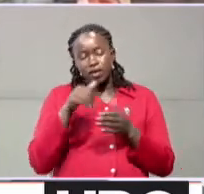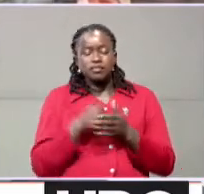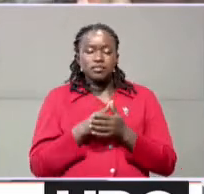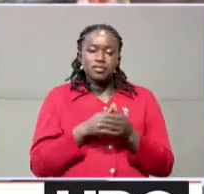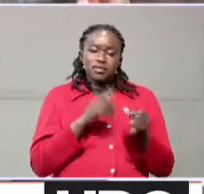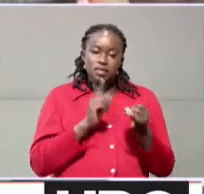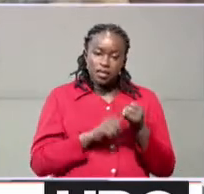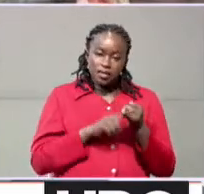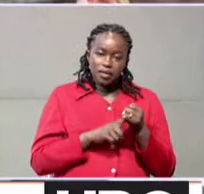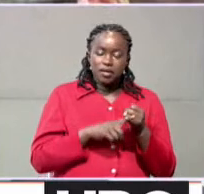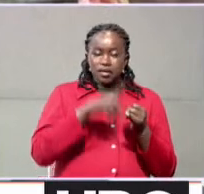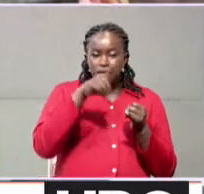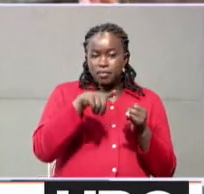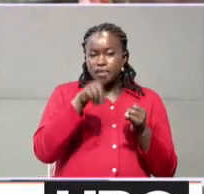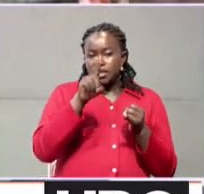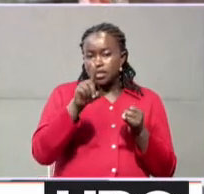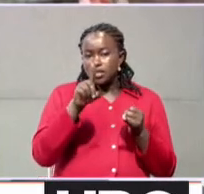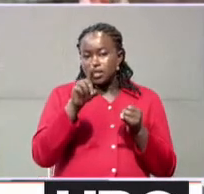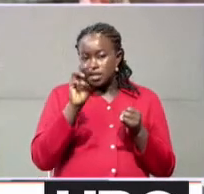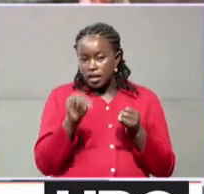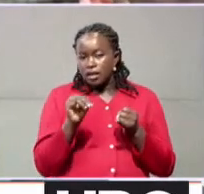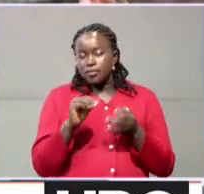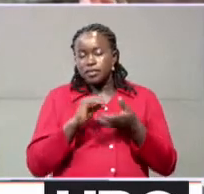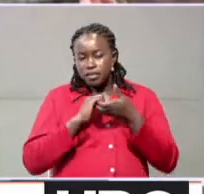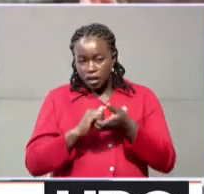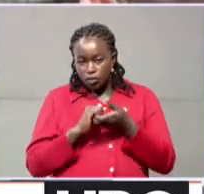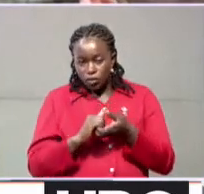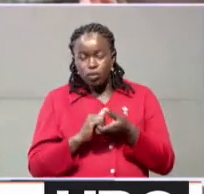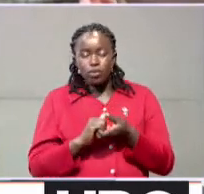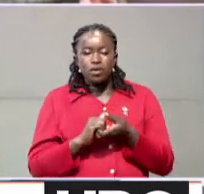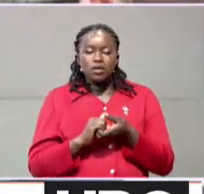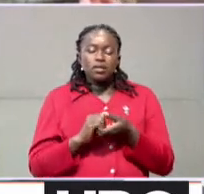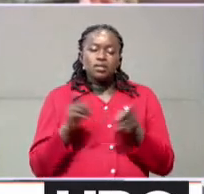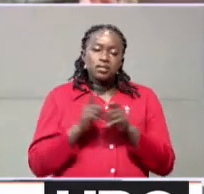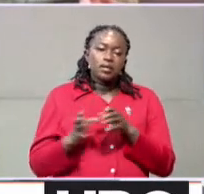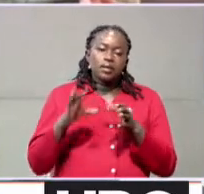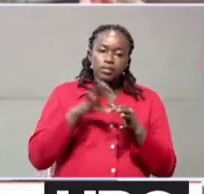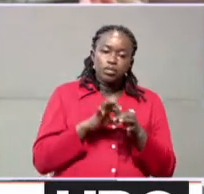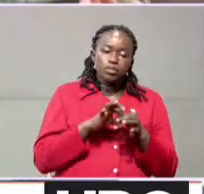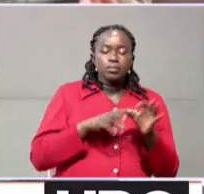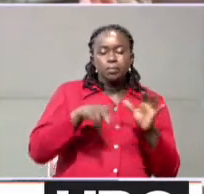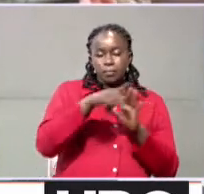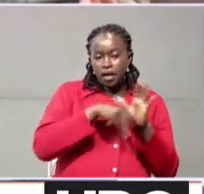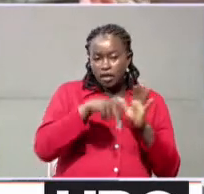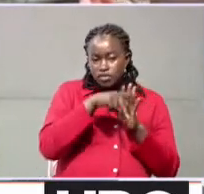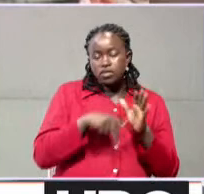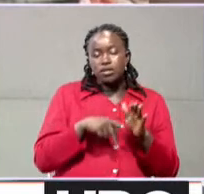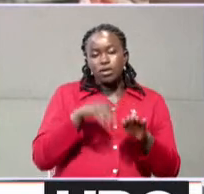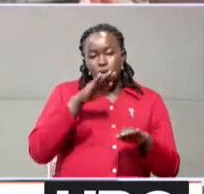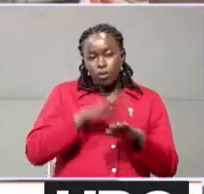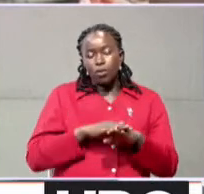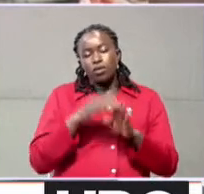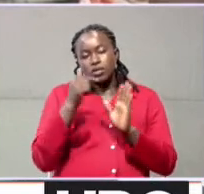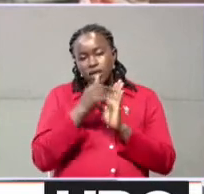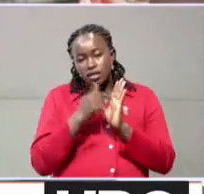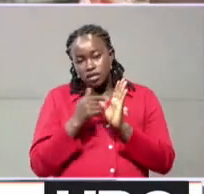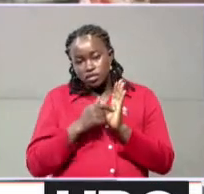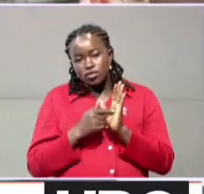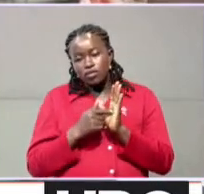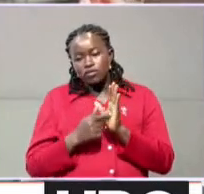a the pdsm pdm circle corresponds to a parish on the list of graduated